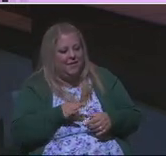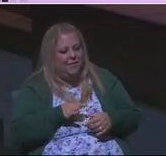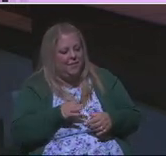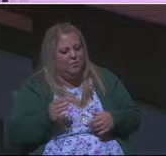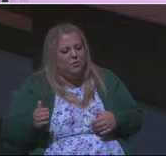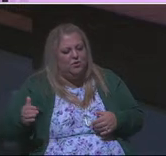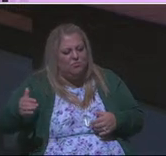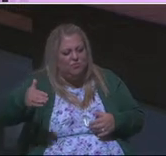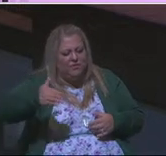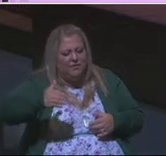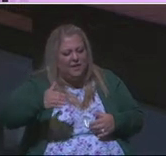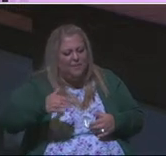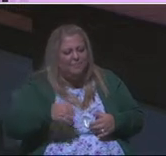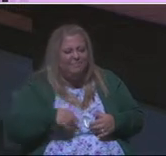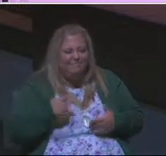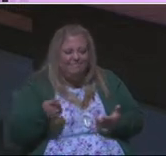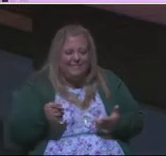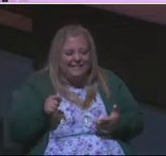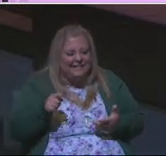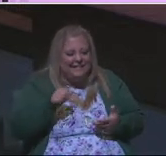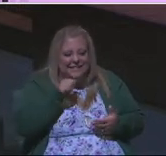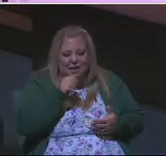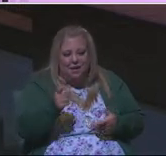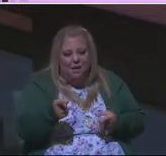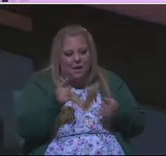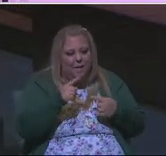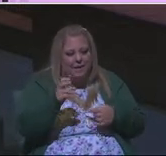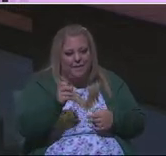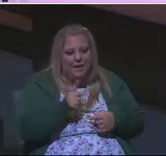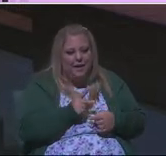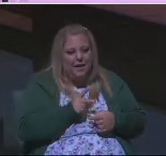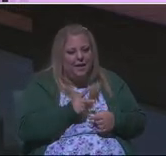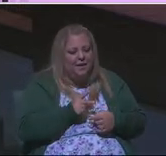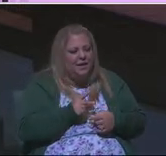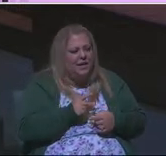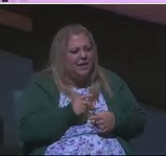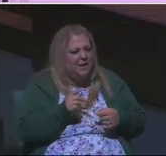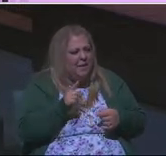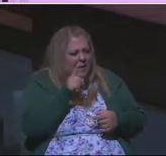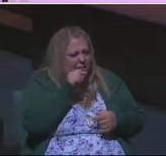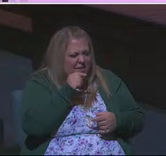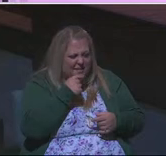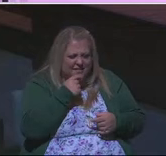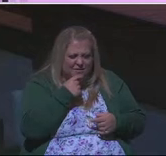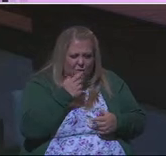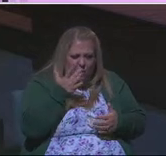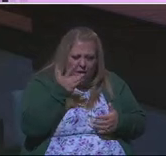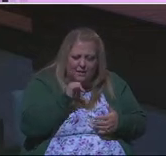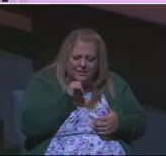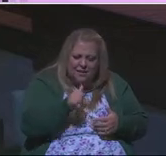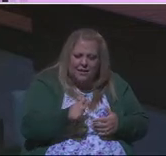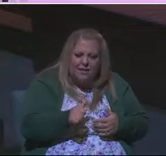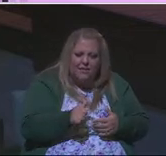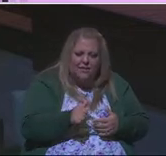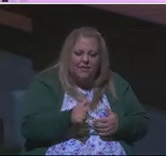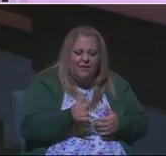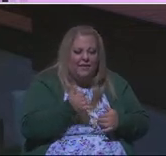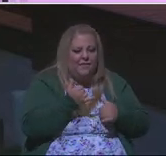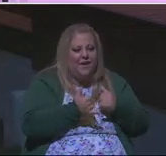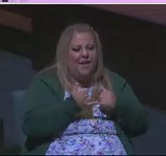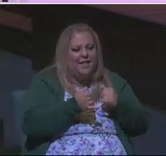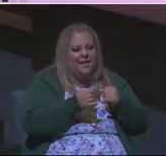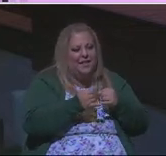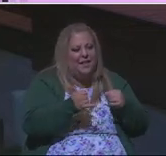says, Big Bird, Mr. Hooper isn't coming back. And Big Bird says, why not? Finally, the line was this, Big